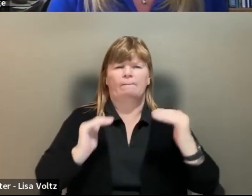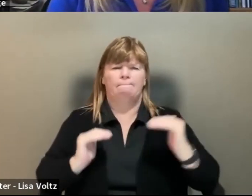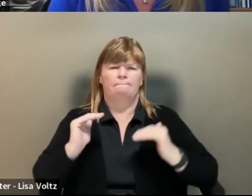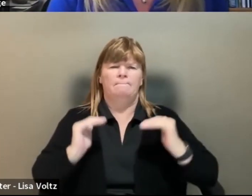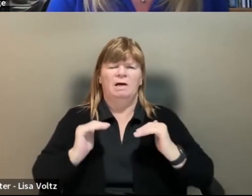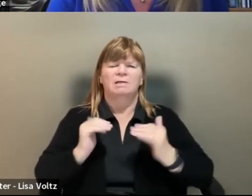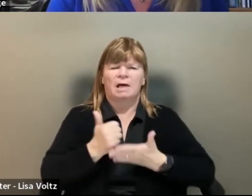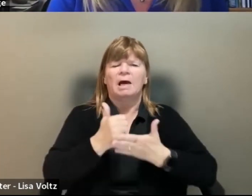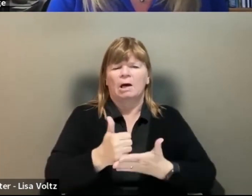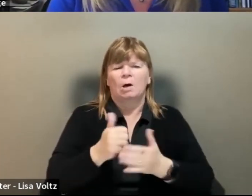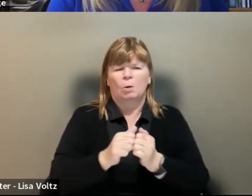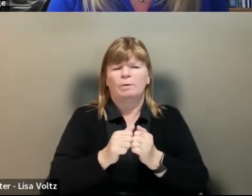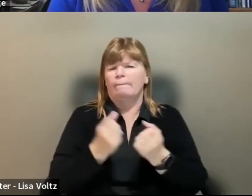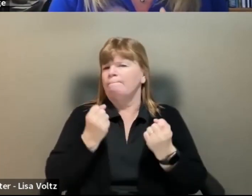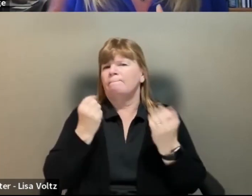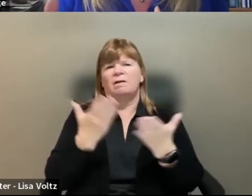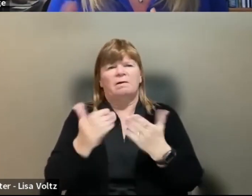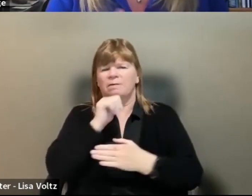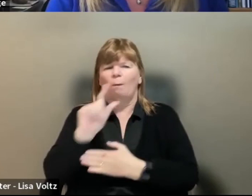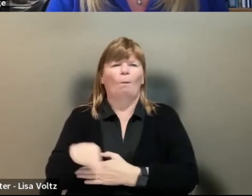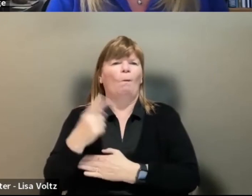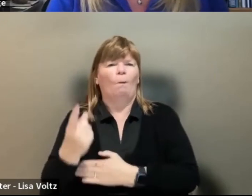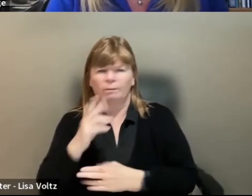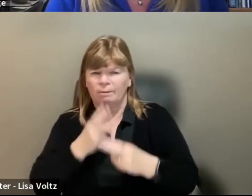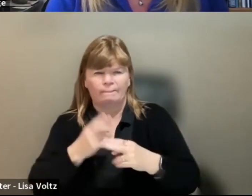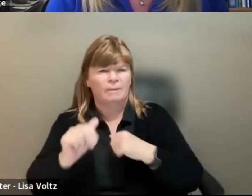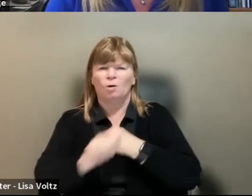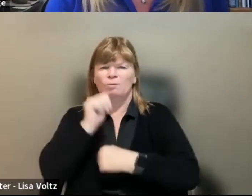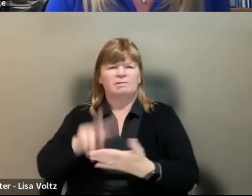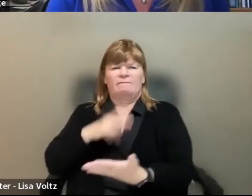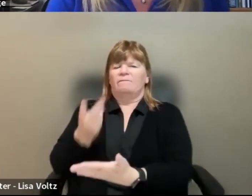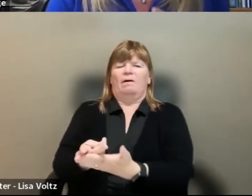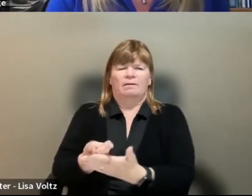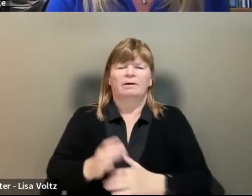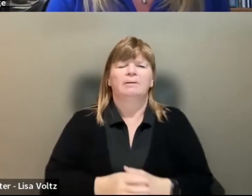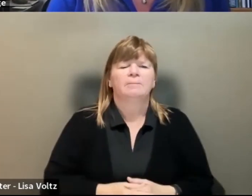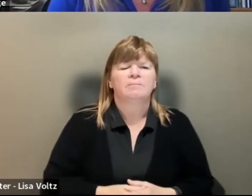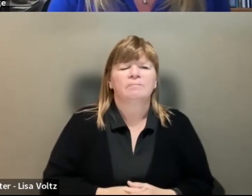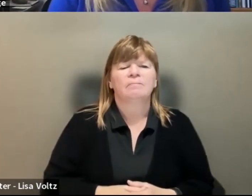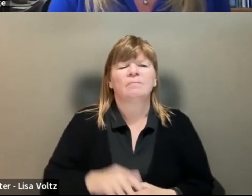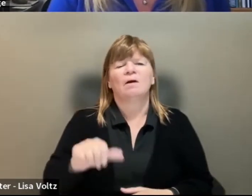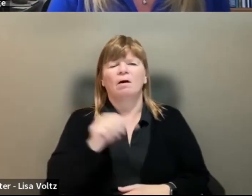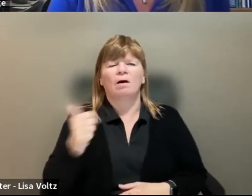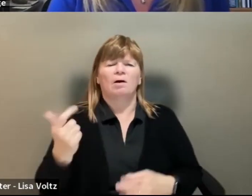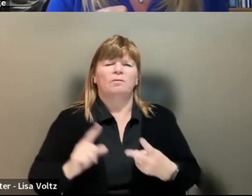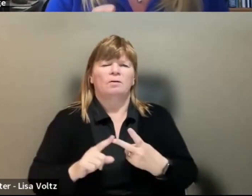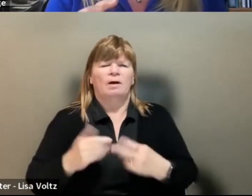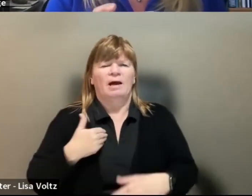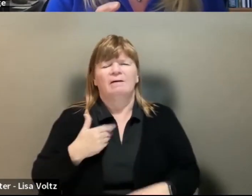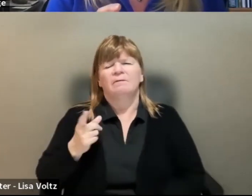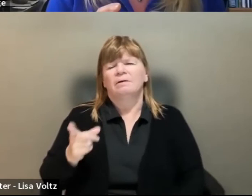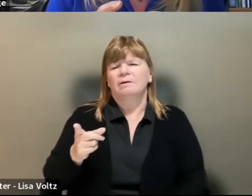with many more things just beyond the risk of falling even. And then the other one we have that